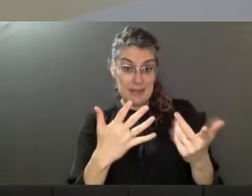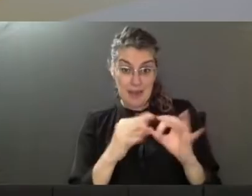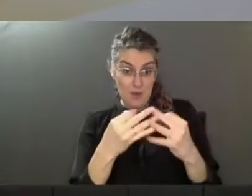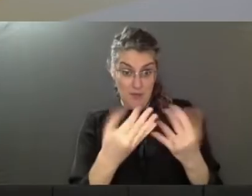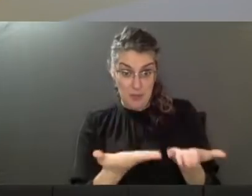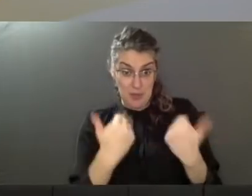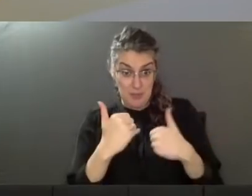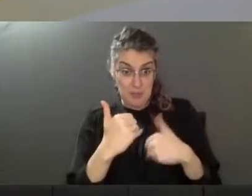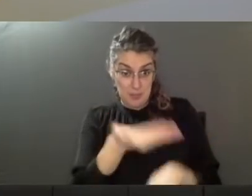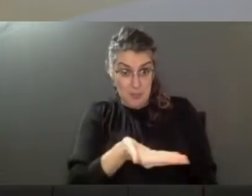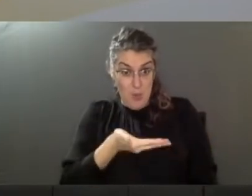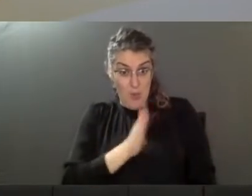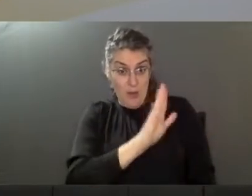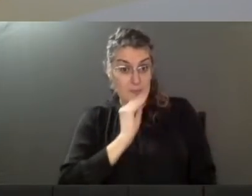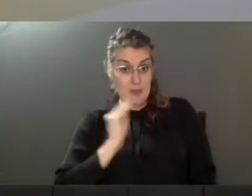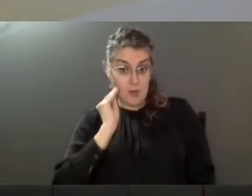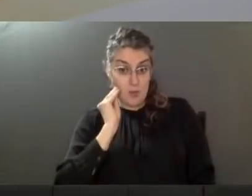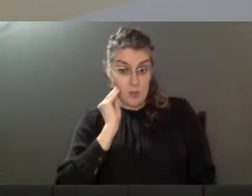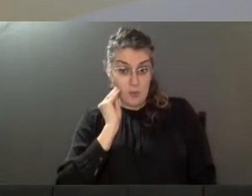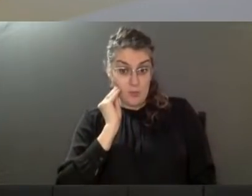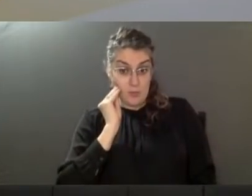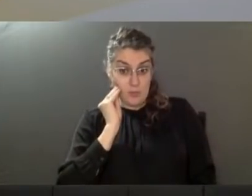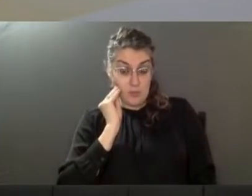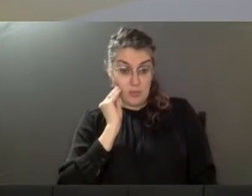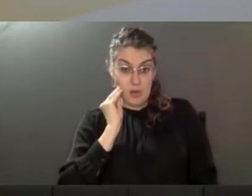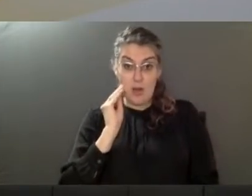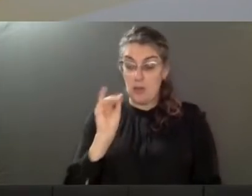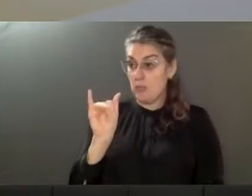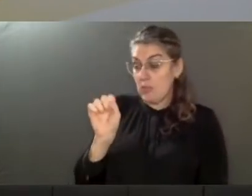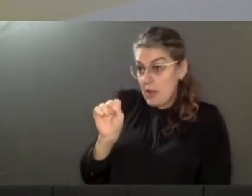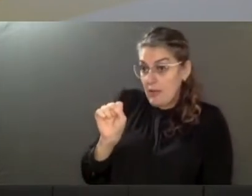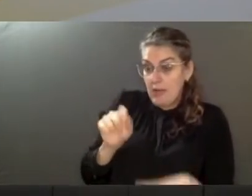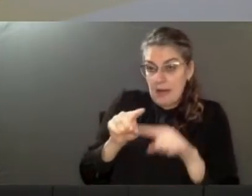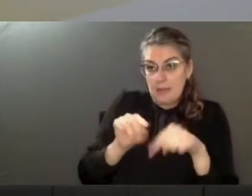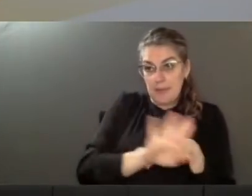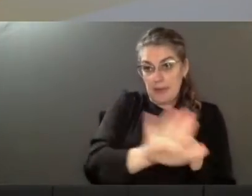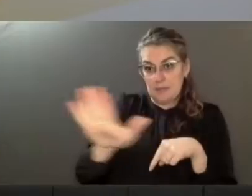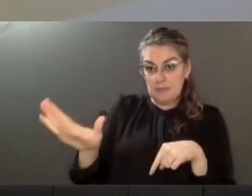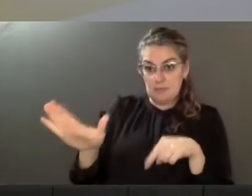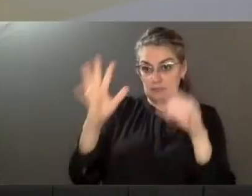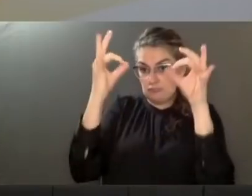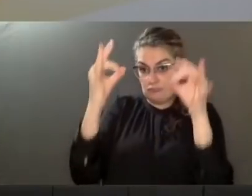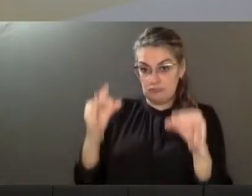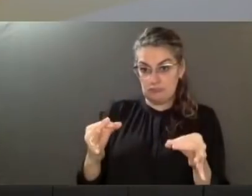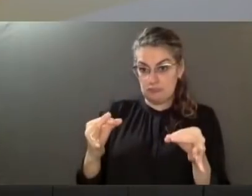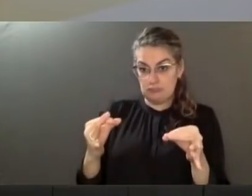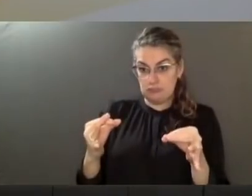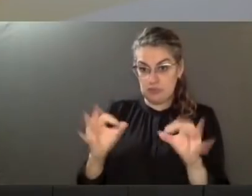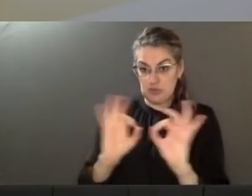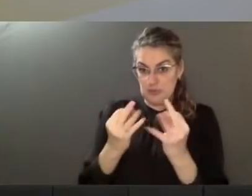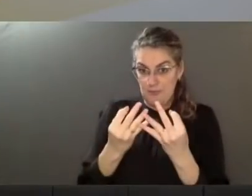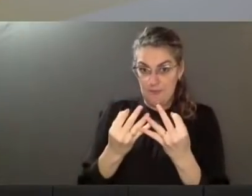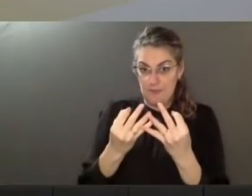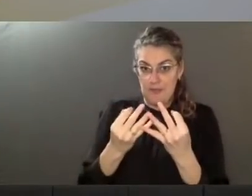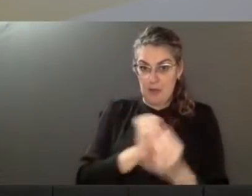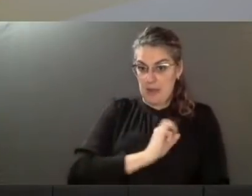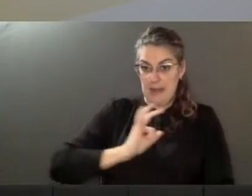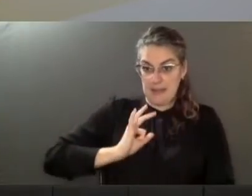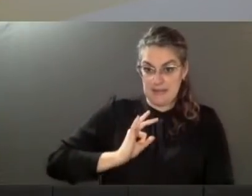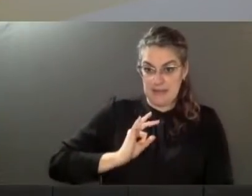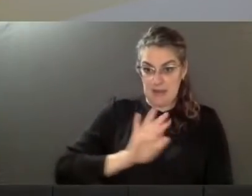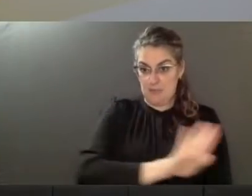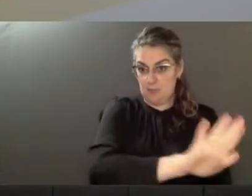mean, that would be really a decision with the families and the facility,